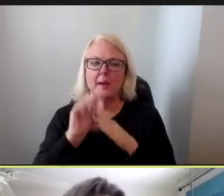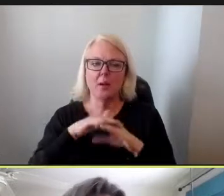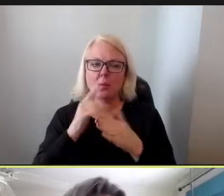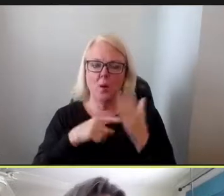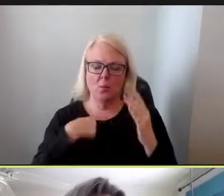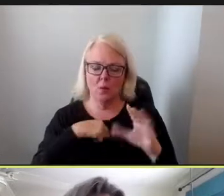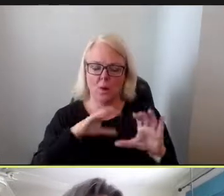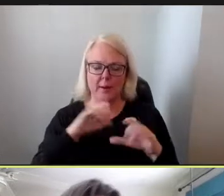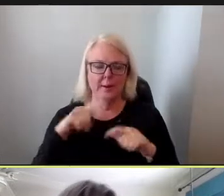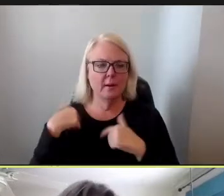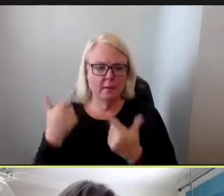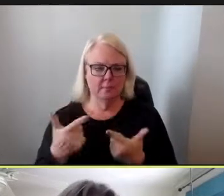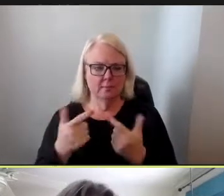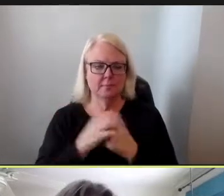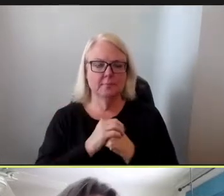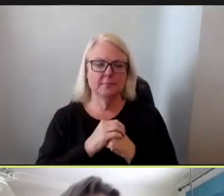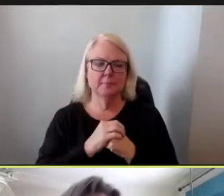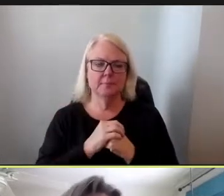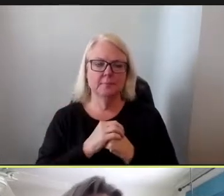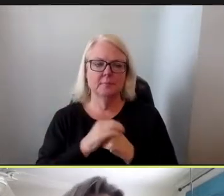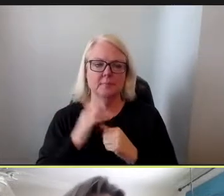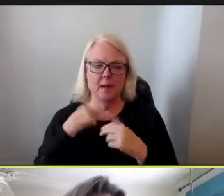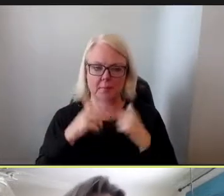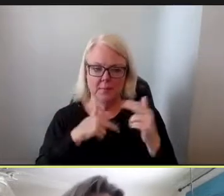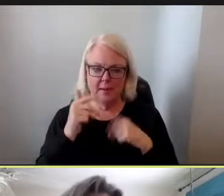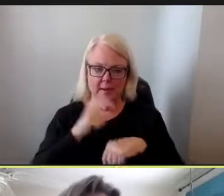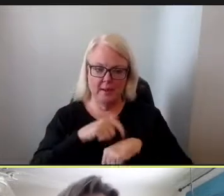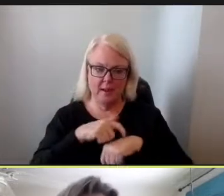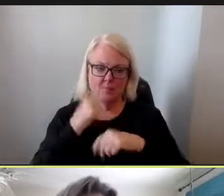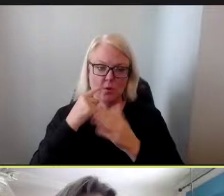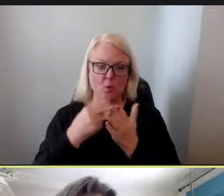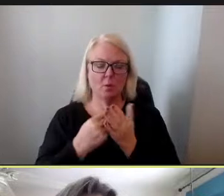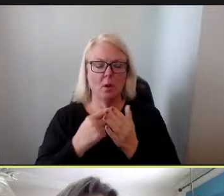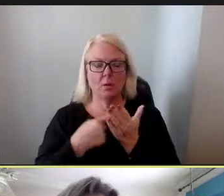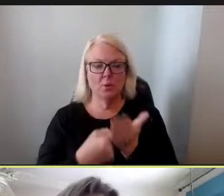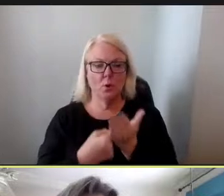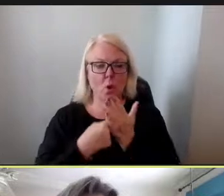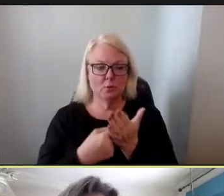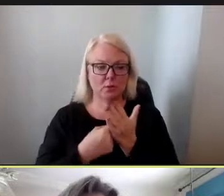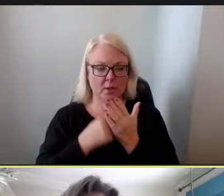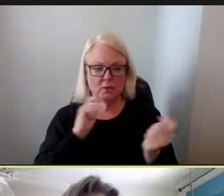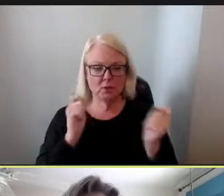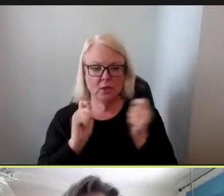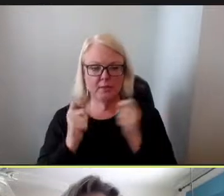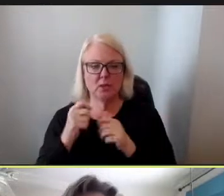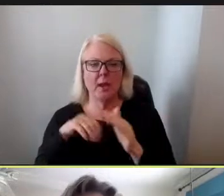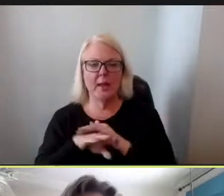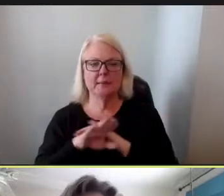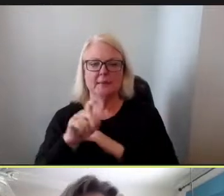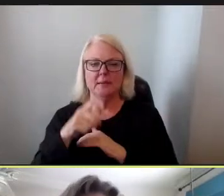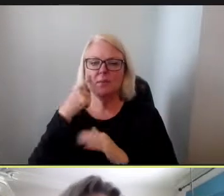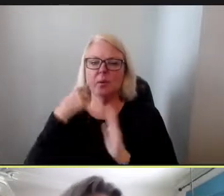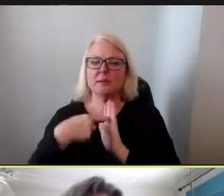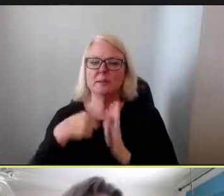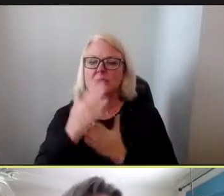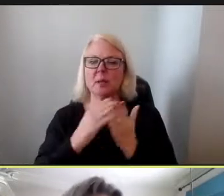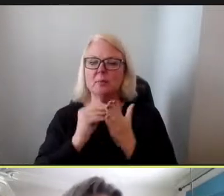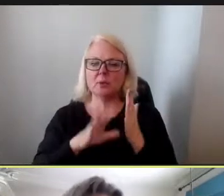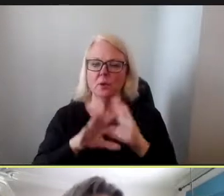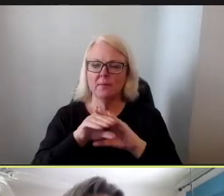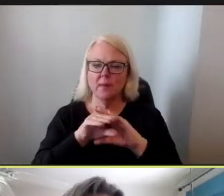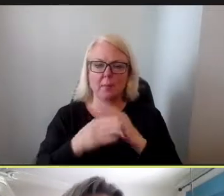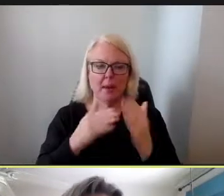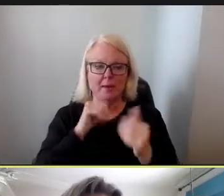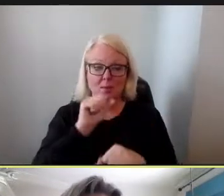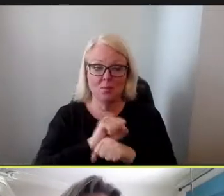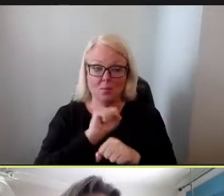done. I built in time to negotiate changing access needs. For example, some students' videos might not